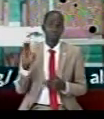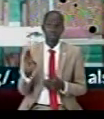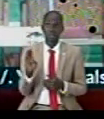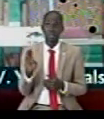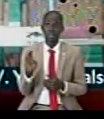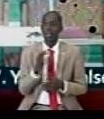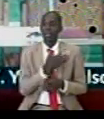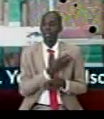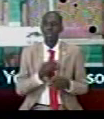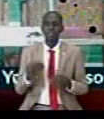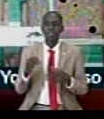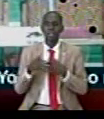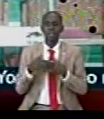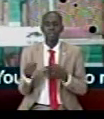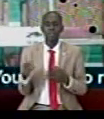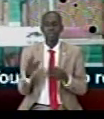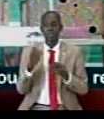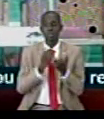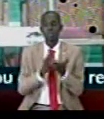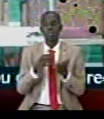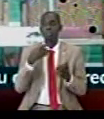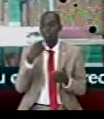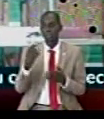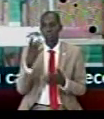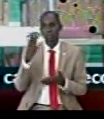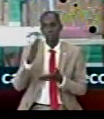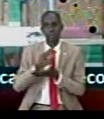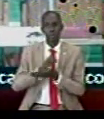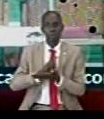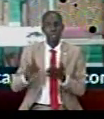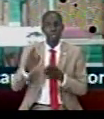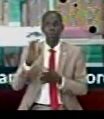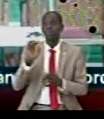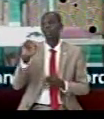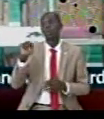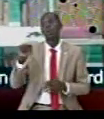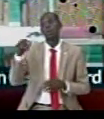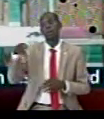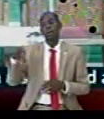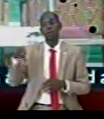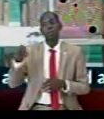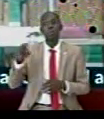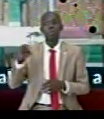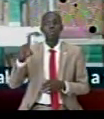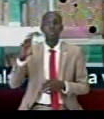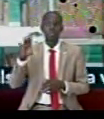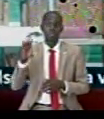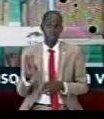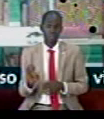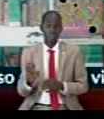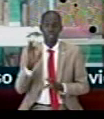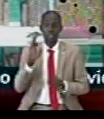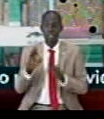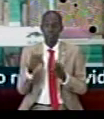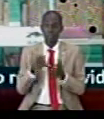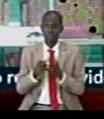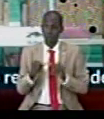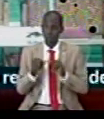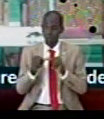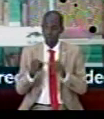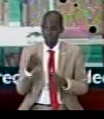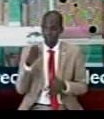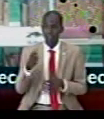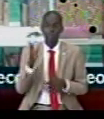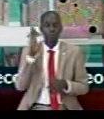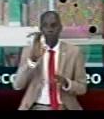that after that 5 days, if the appendix is there, that he will carry out the operation for me immediately.